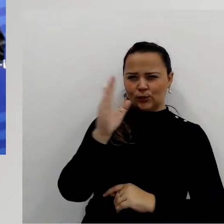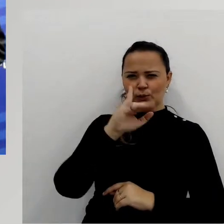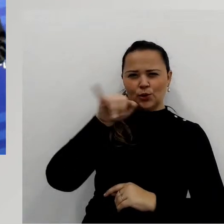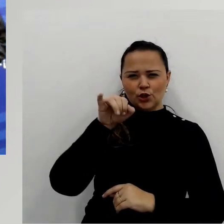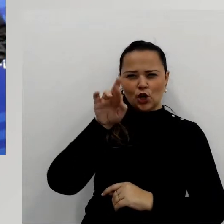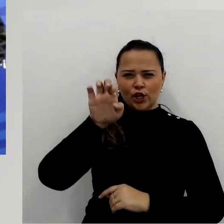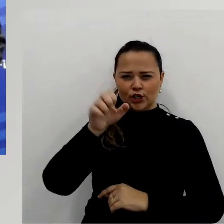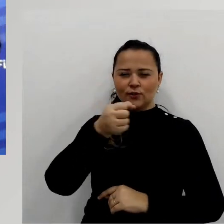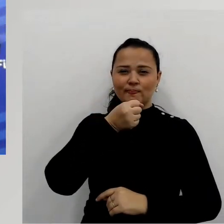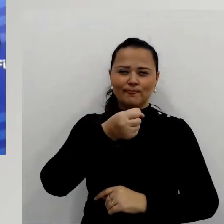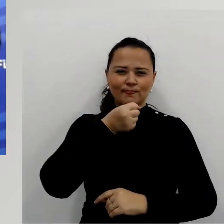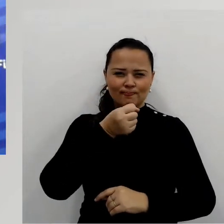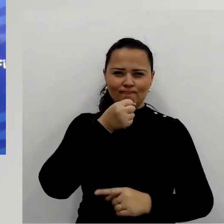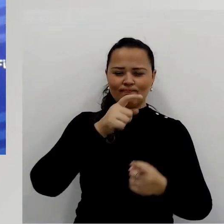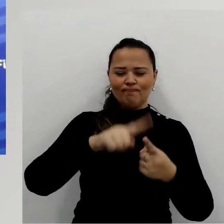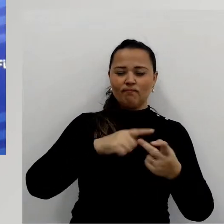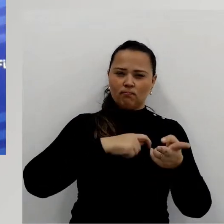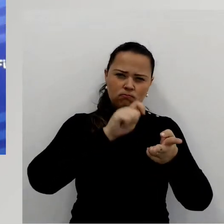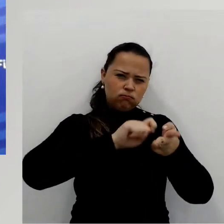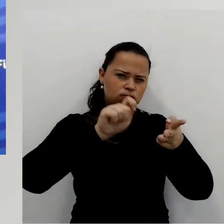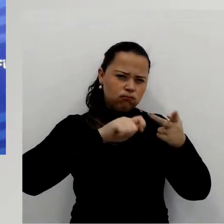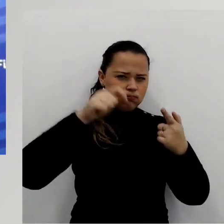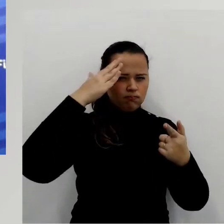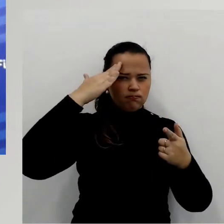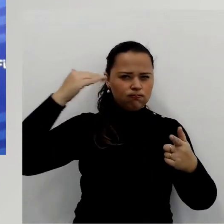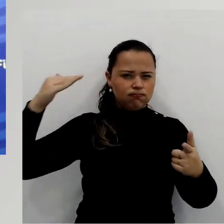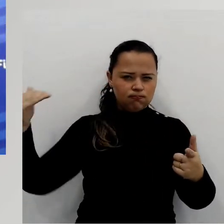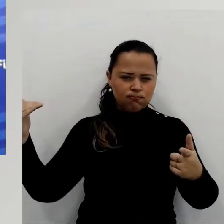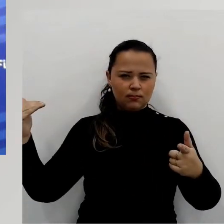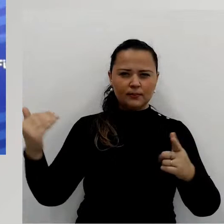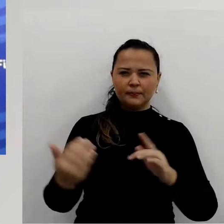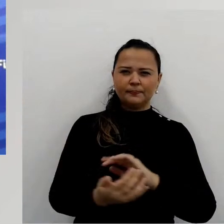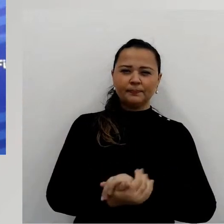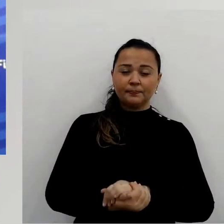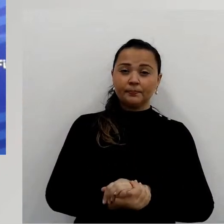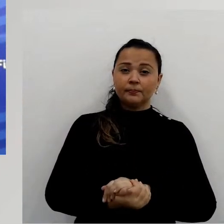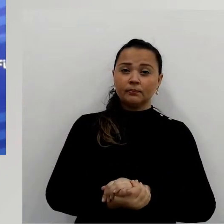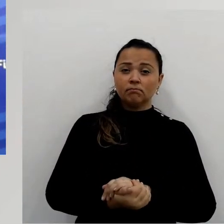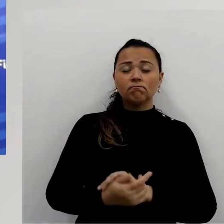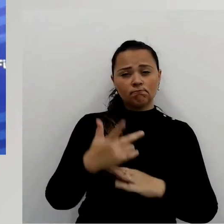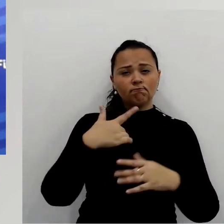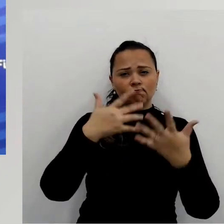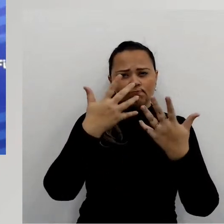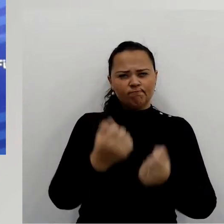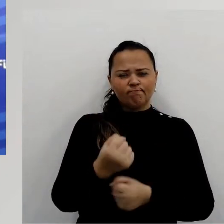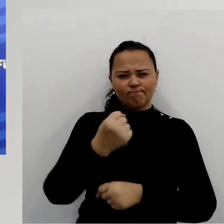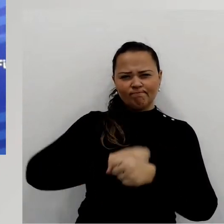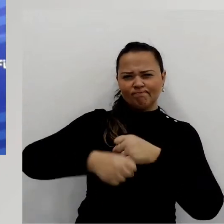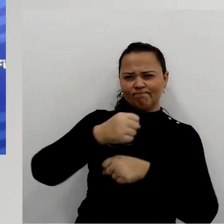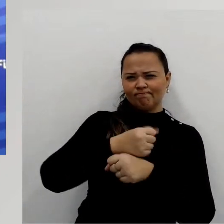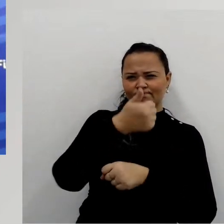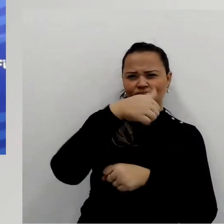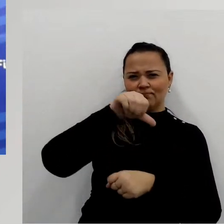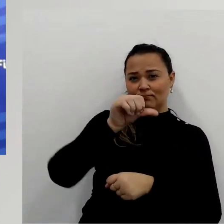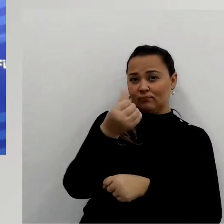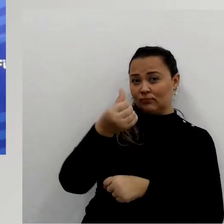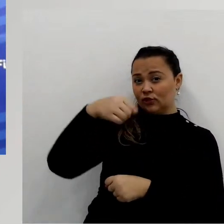Carlos Jorge, he's a journalist, writer, lawyer. He was born in